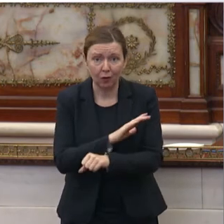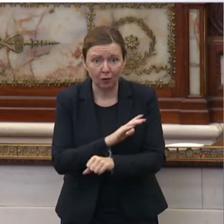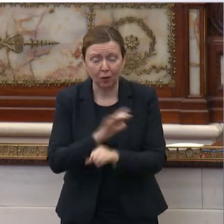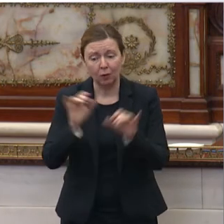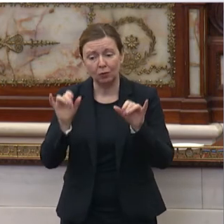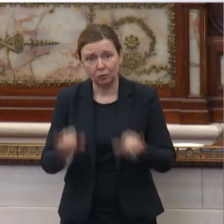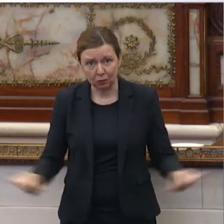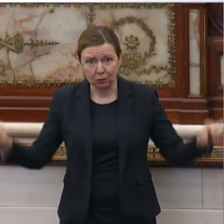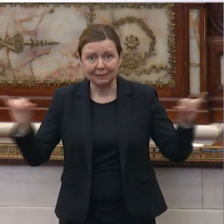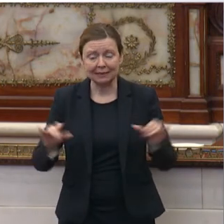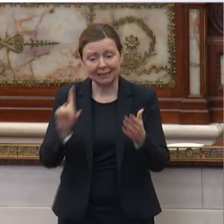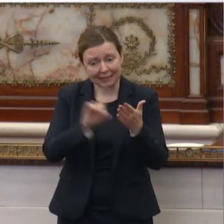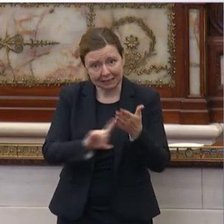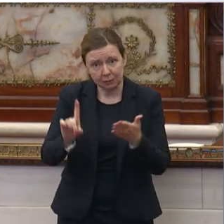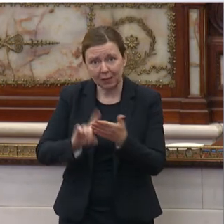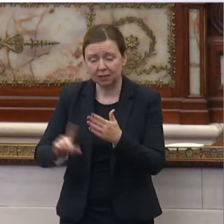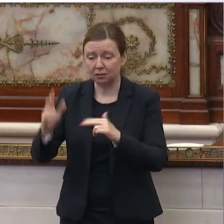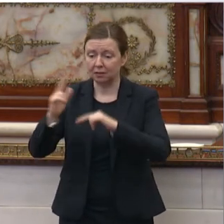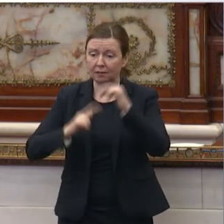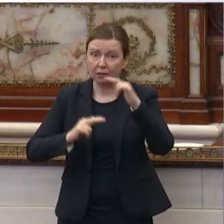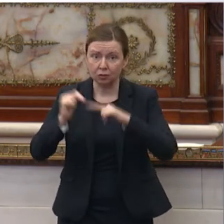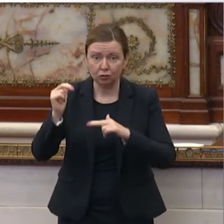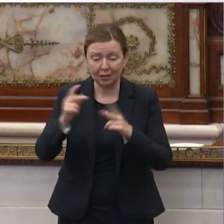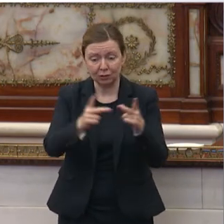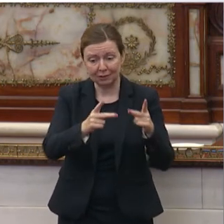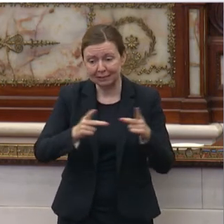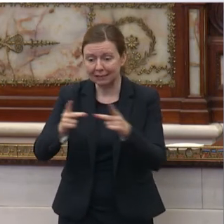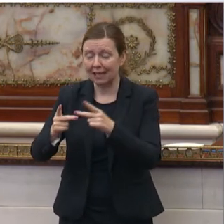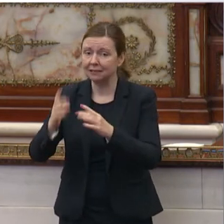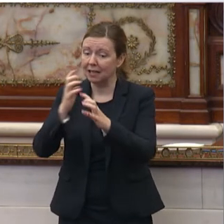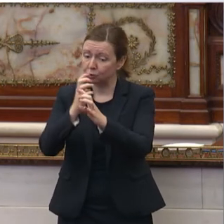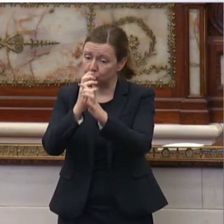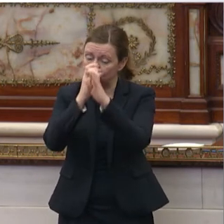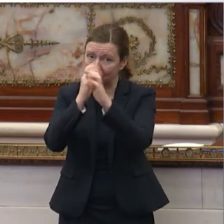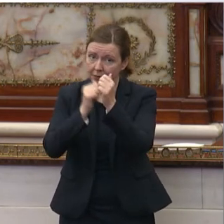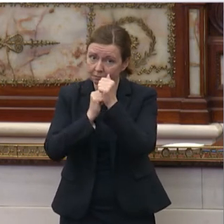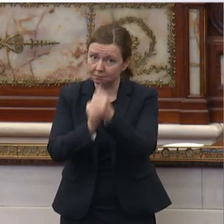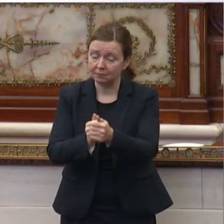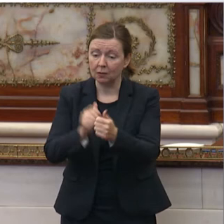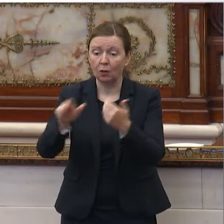routine inspections of construction sites and strict adherence to